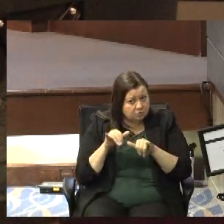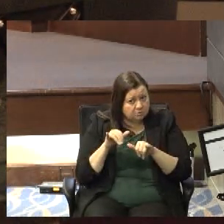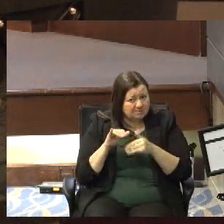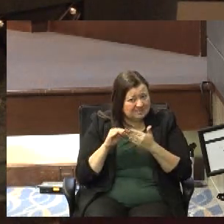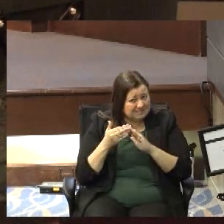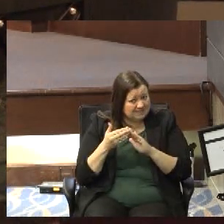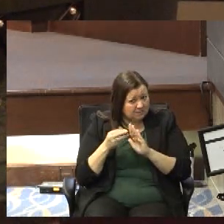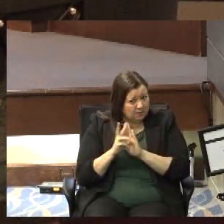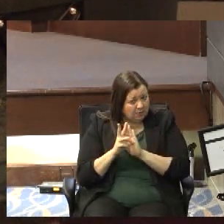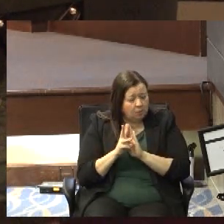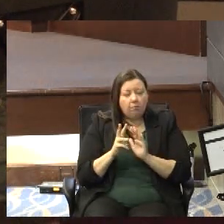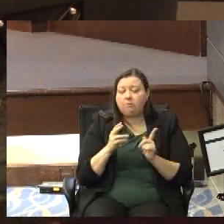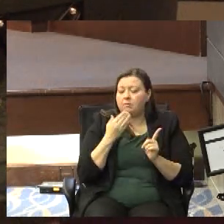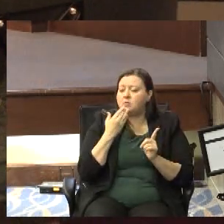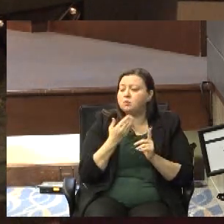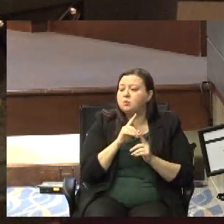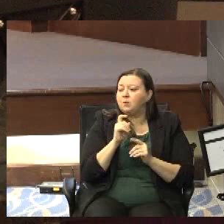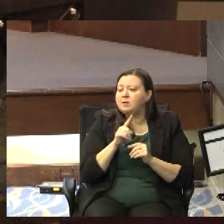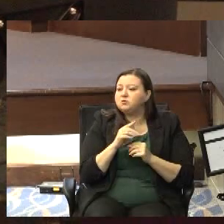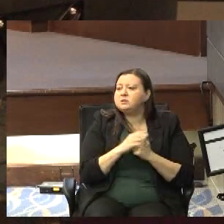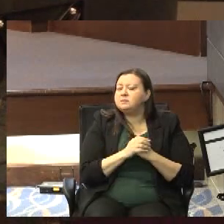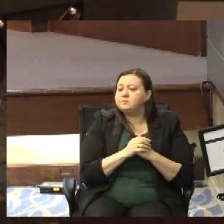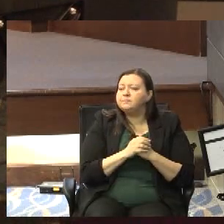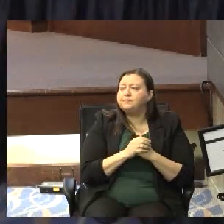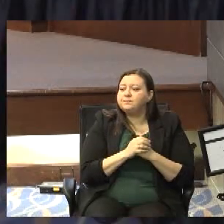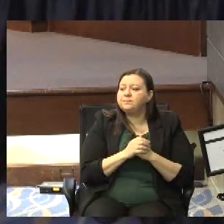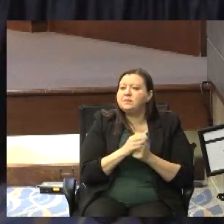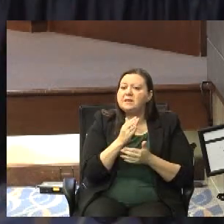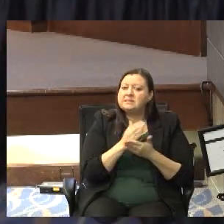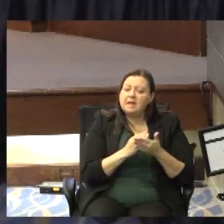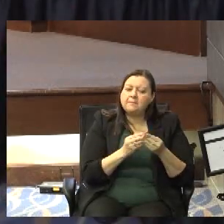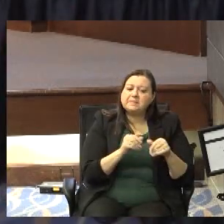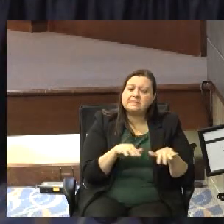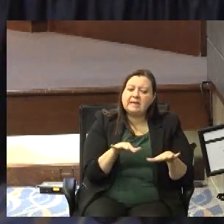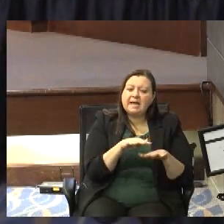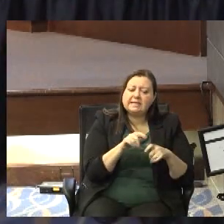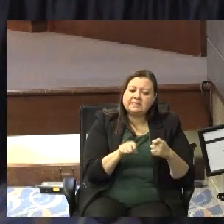that's a very good question. There are some site-specific